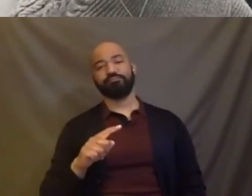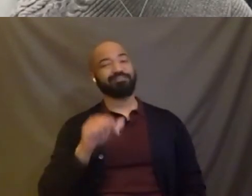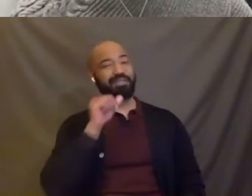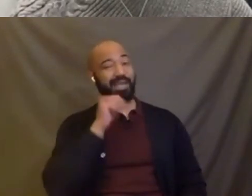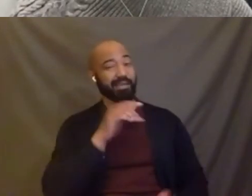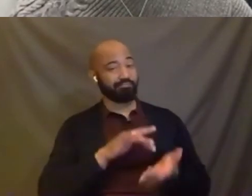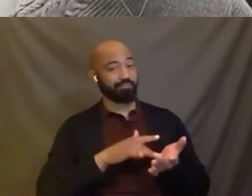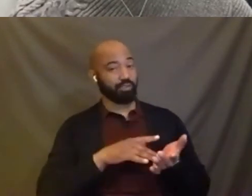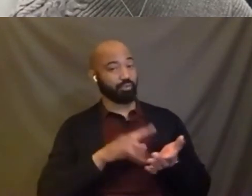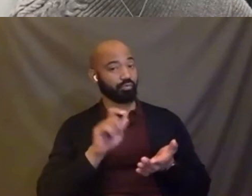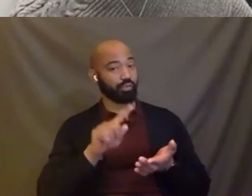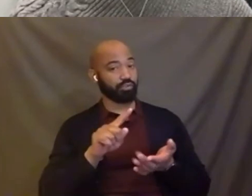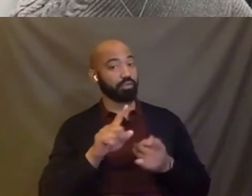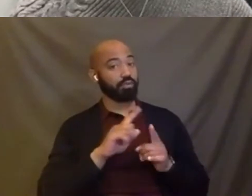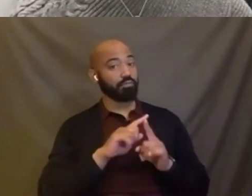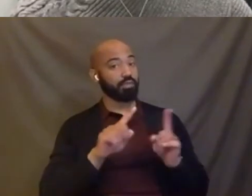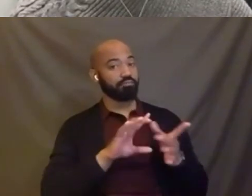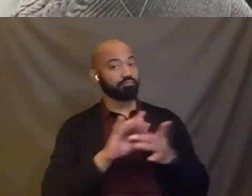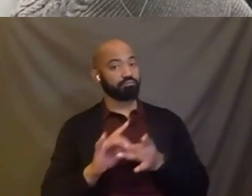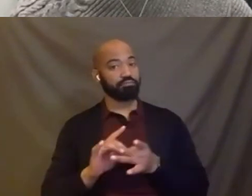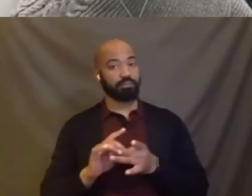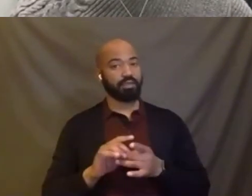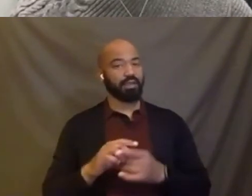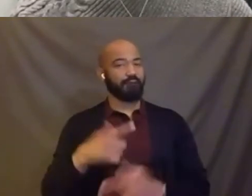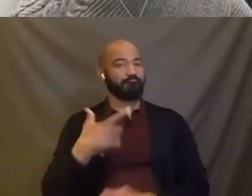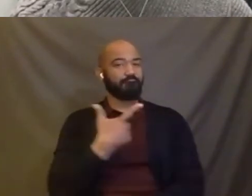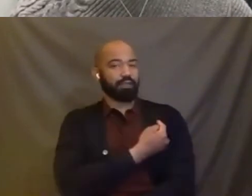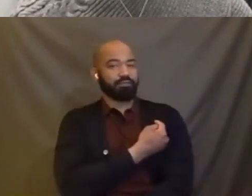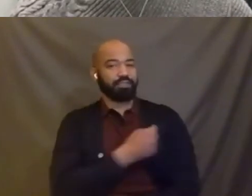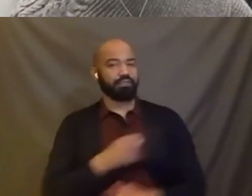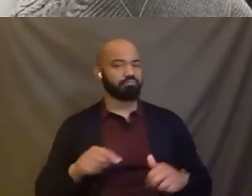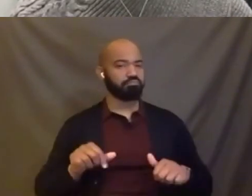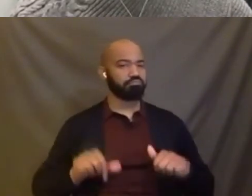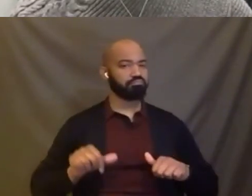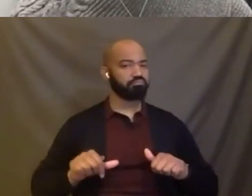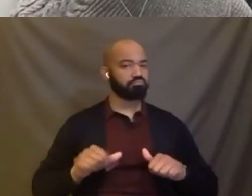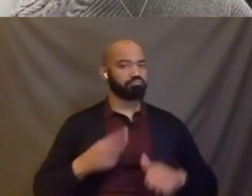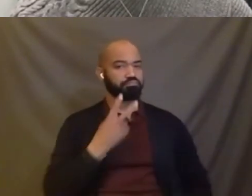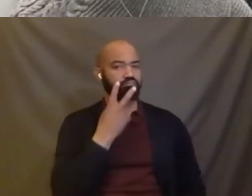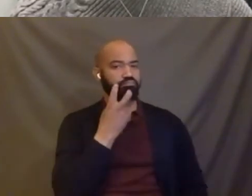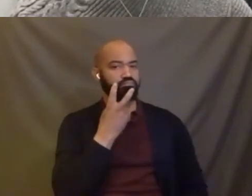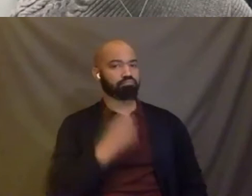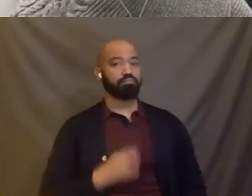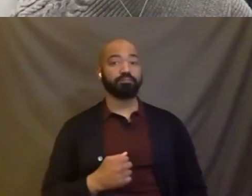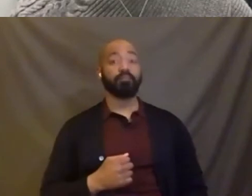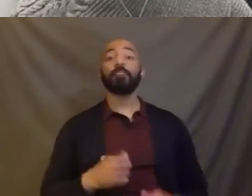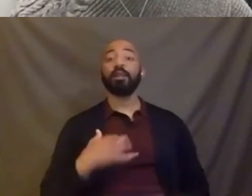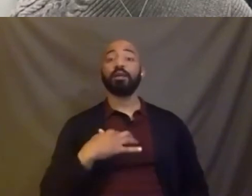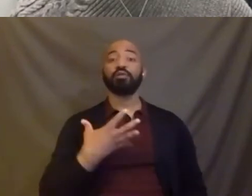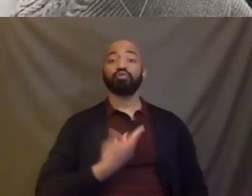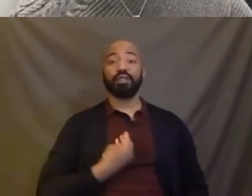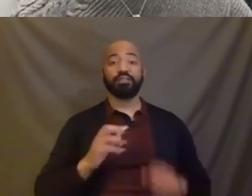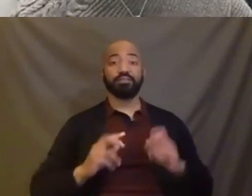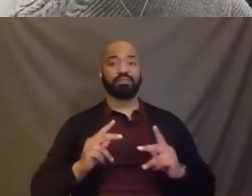touches on vaccine hesitancy a little bit and some trans folks' concerns about their